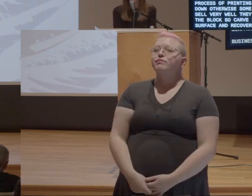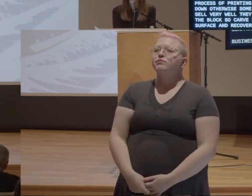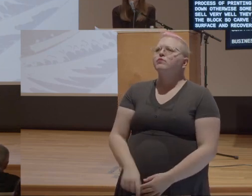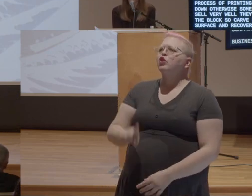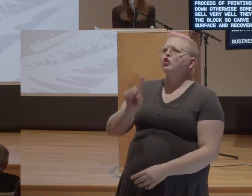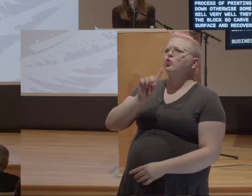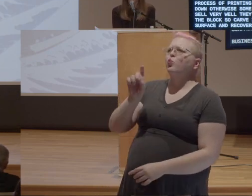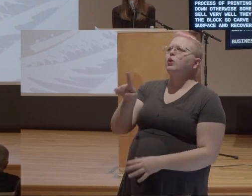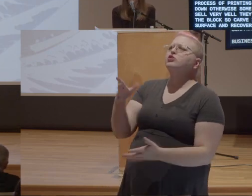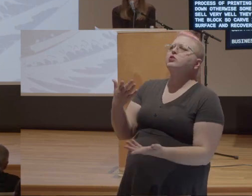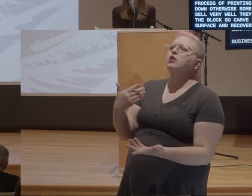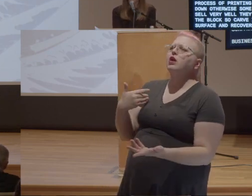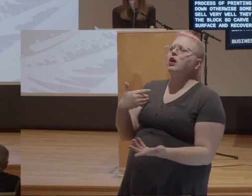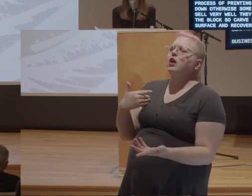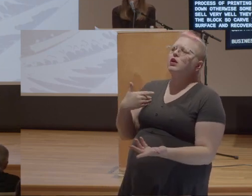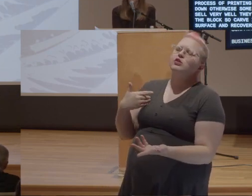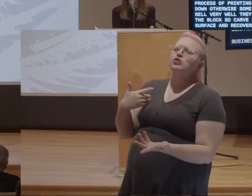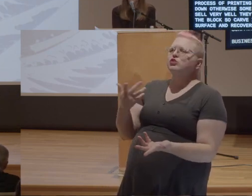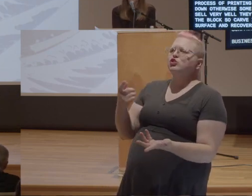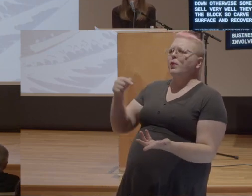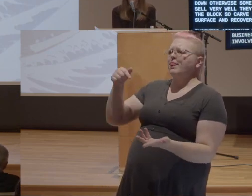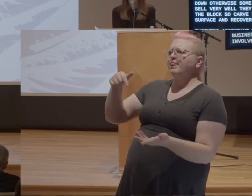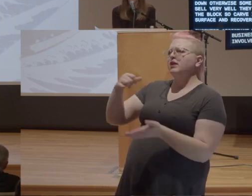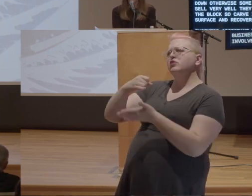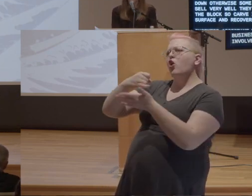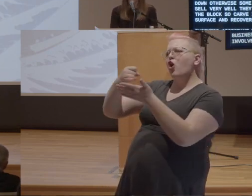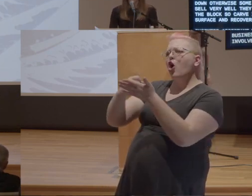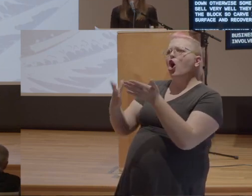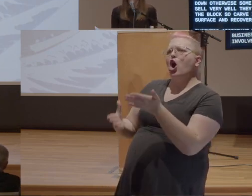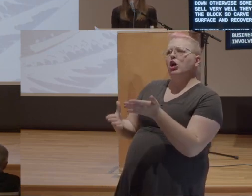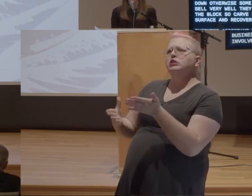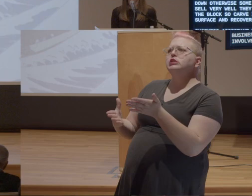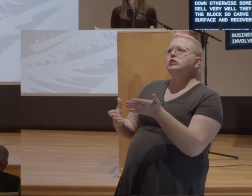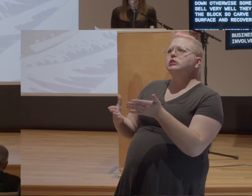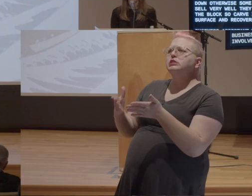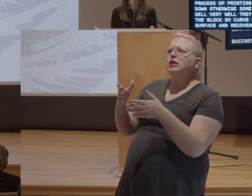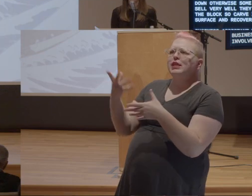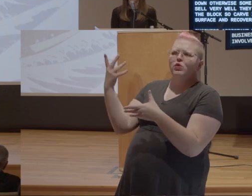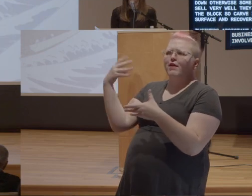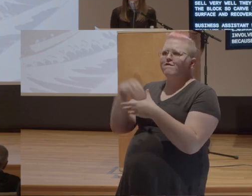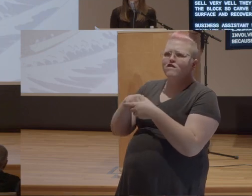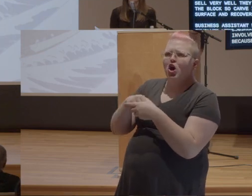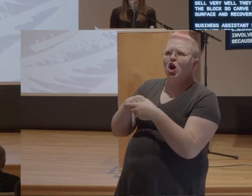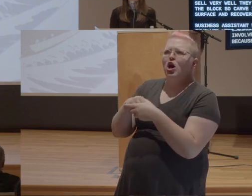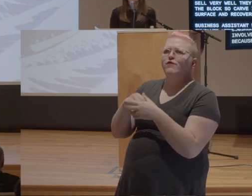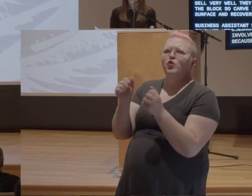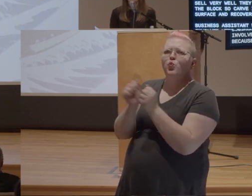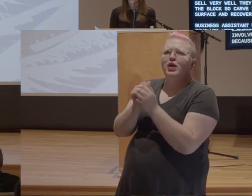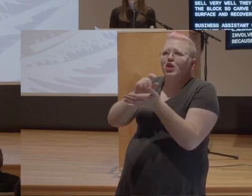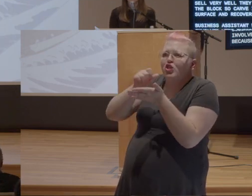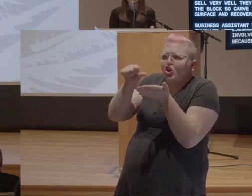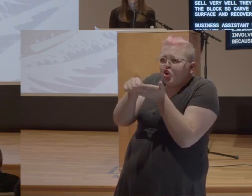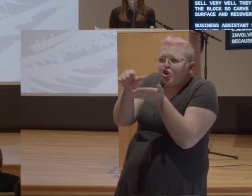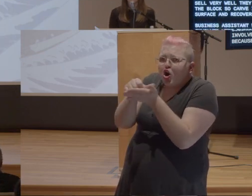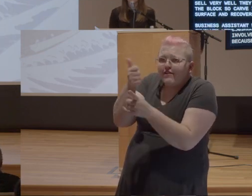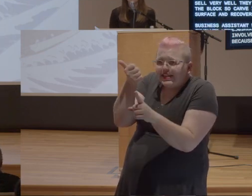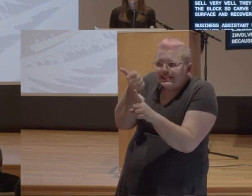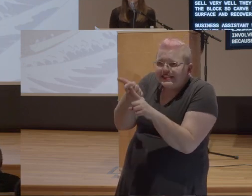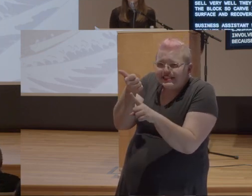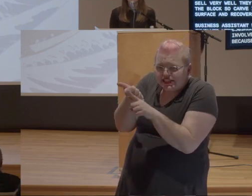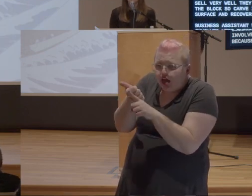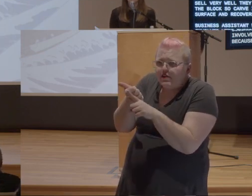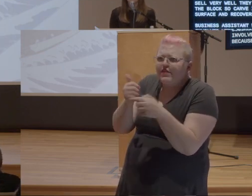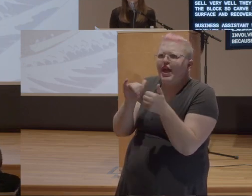guess, how involved were these artists in the carving? Because you said there was artisans that carve it.